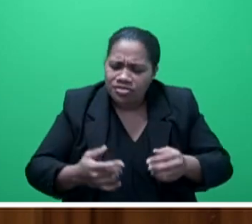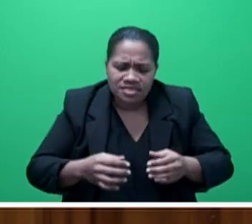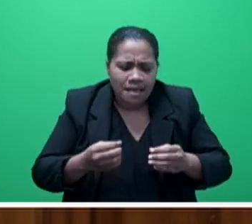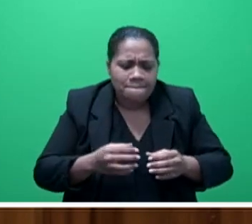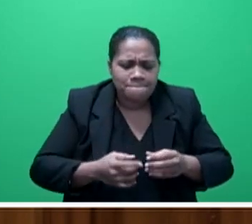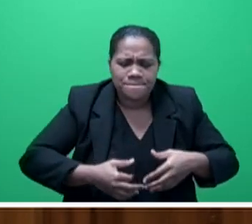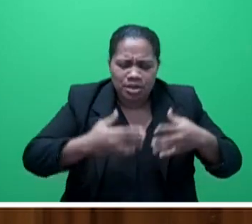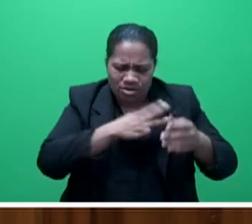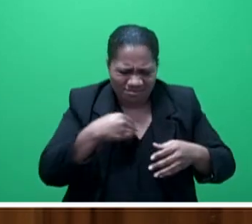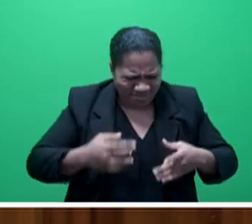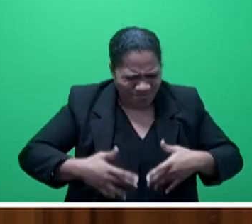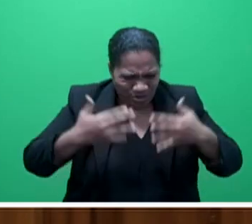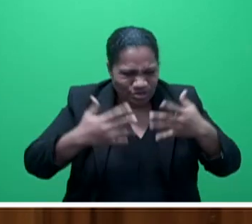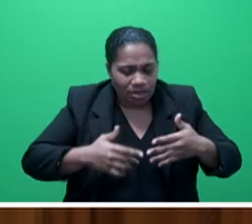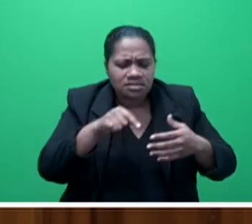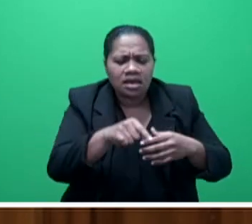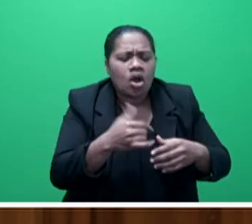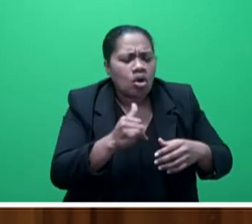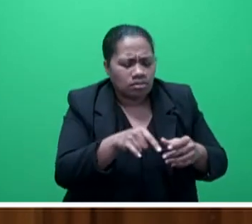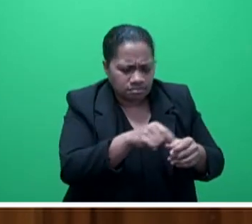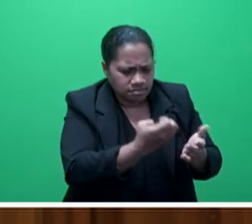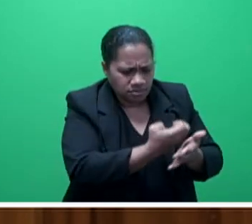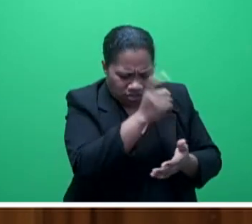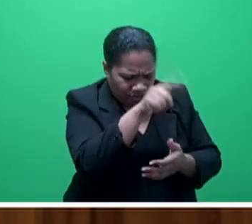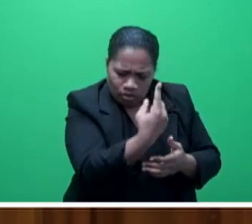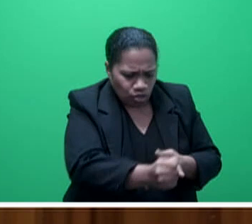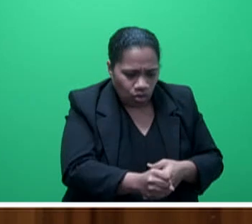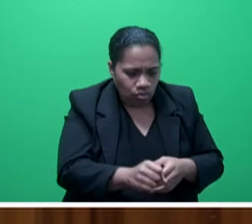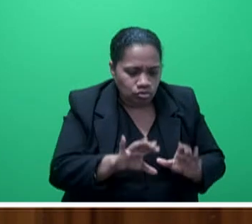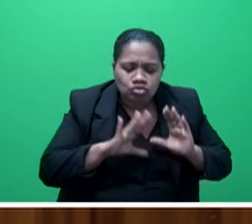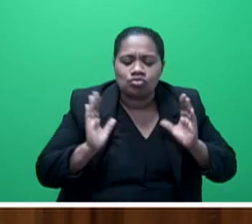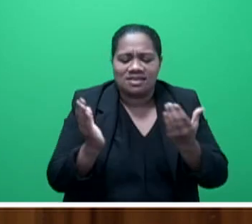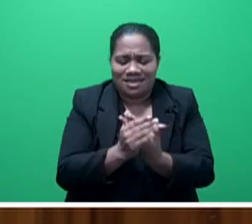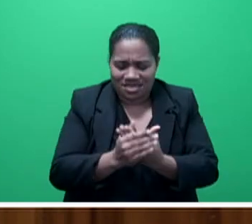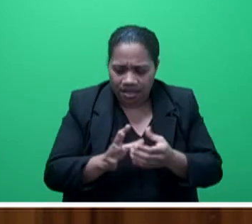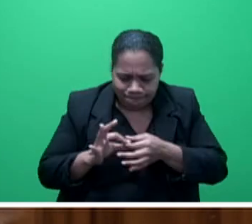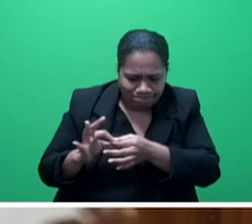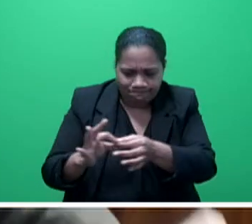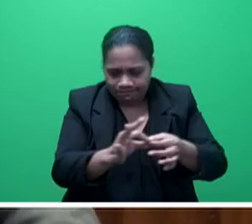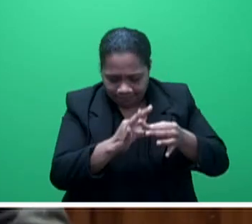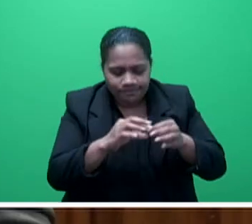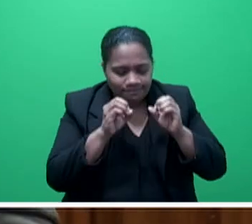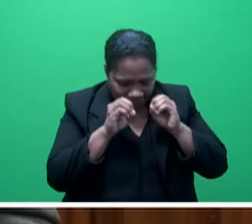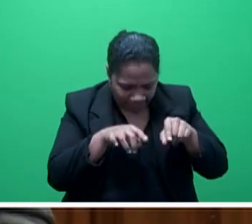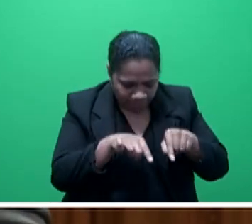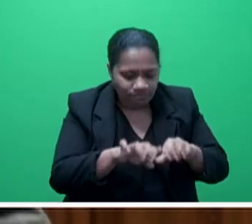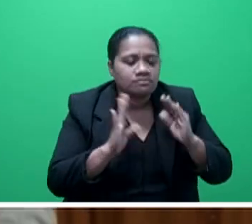Economy. It's another separate party that puts this together. To try to come to this House and to say anything else is, I think, is